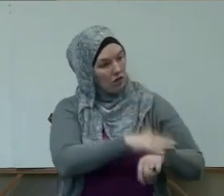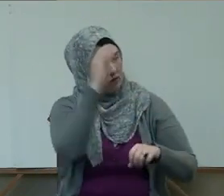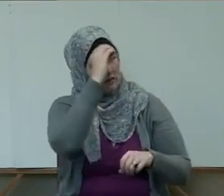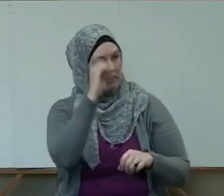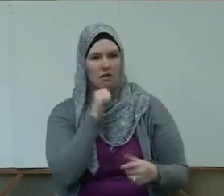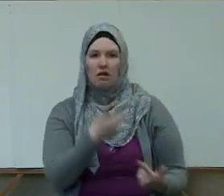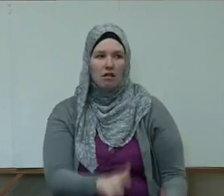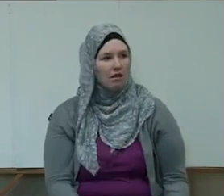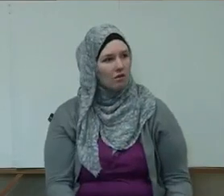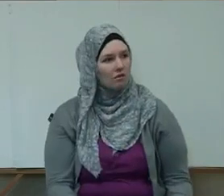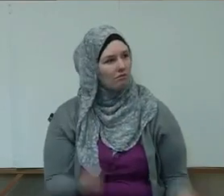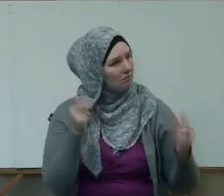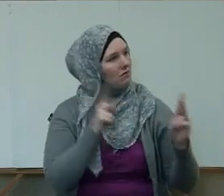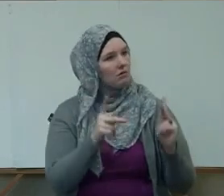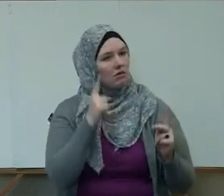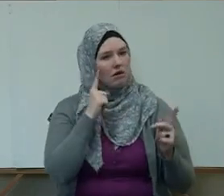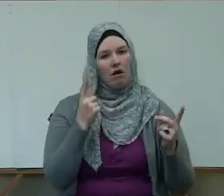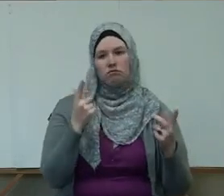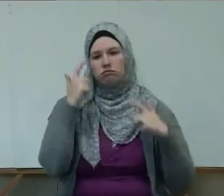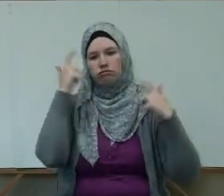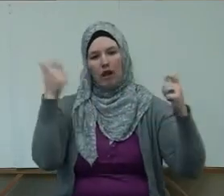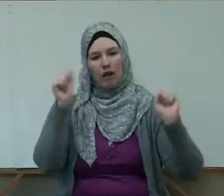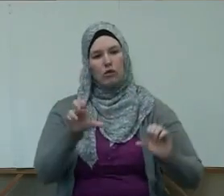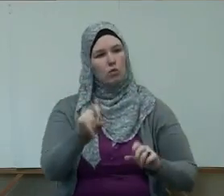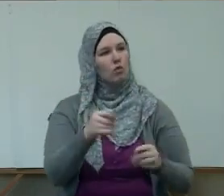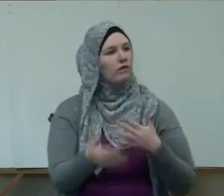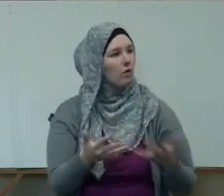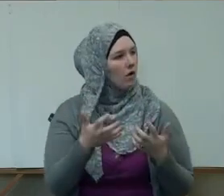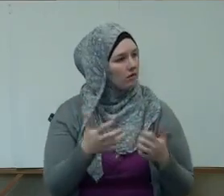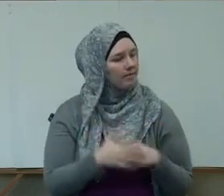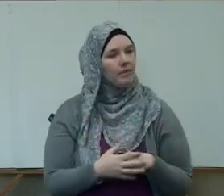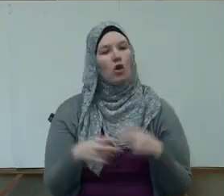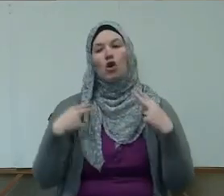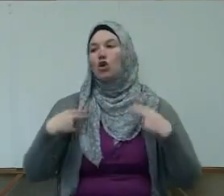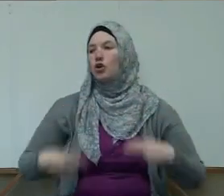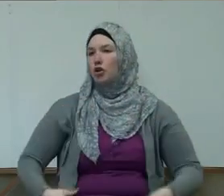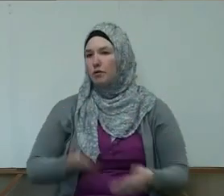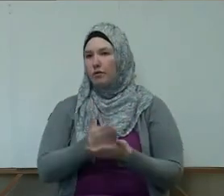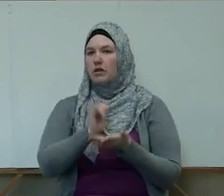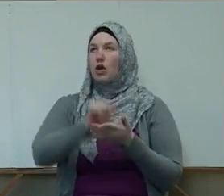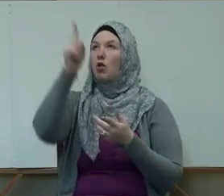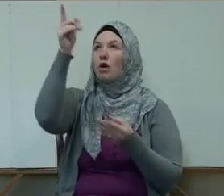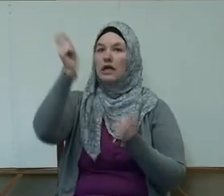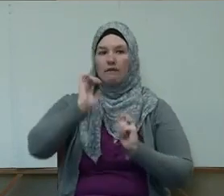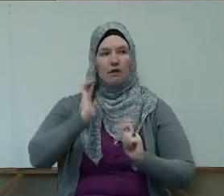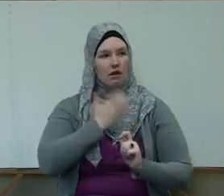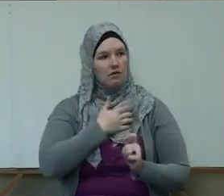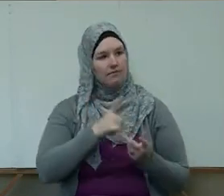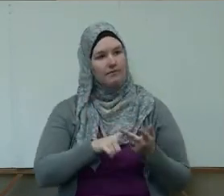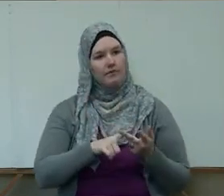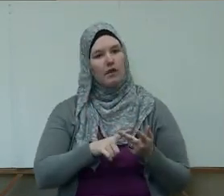Also, as part of our human rights that Allah has given us, is the right to our